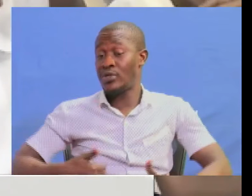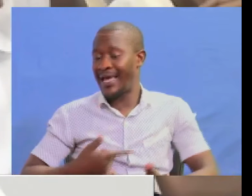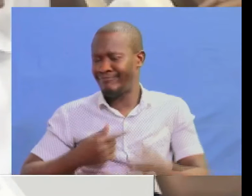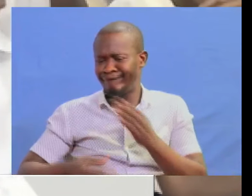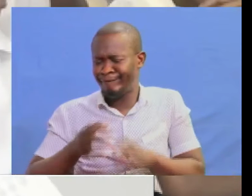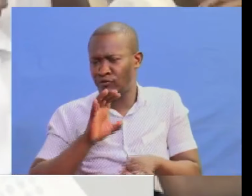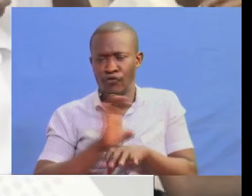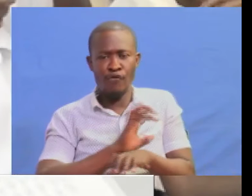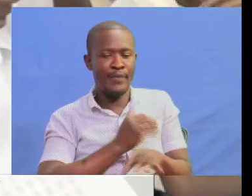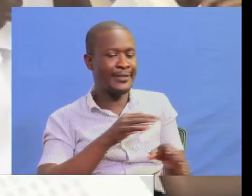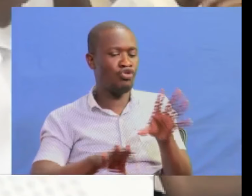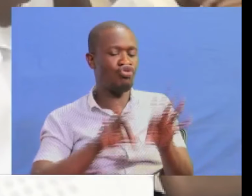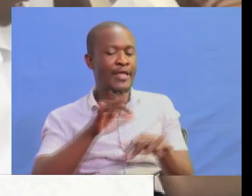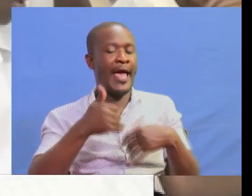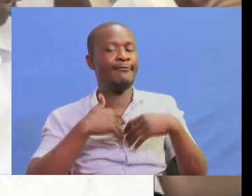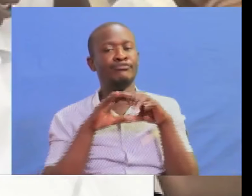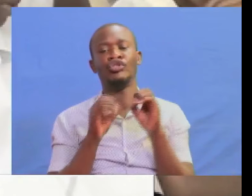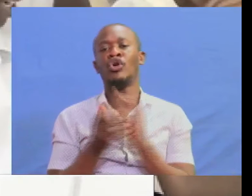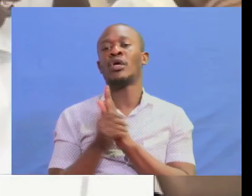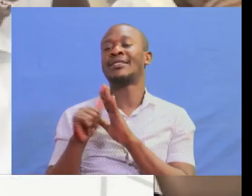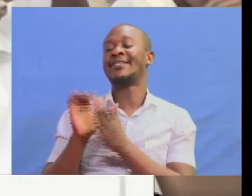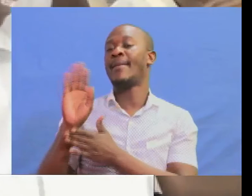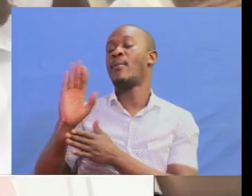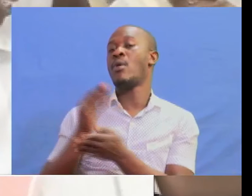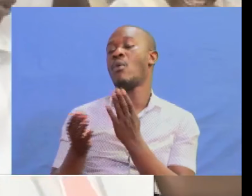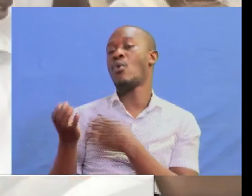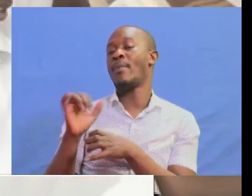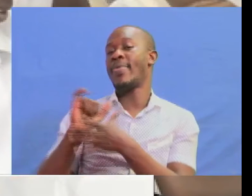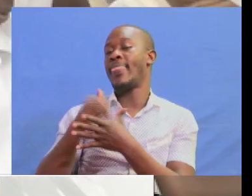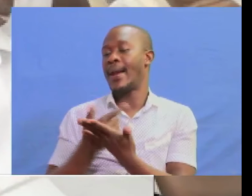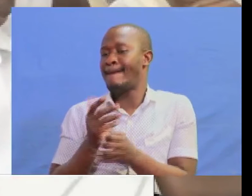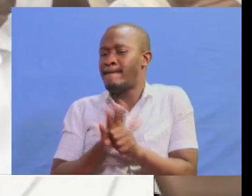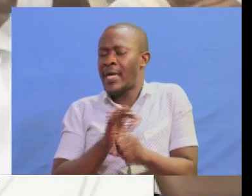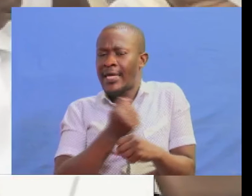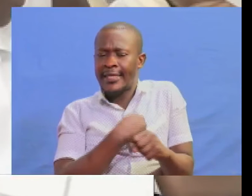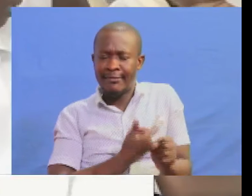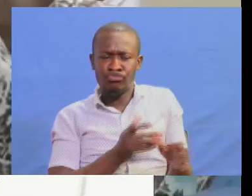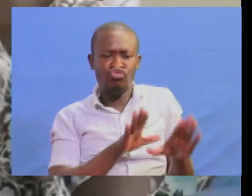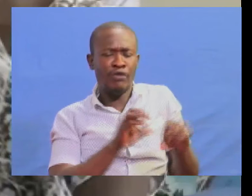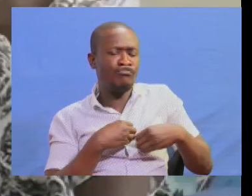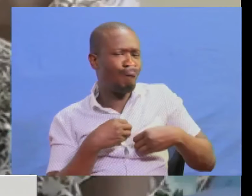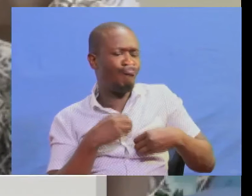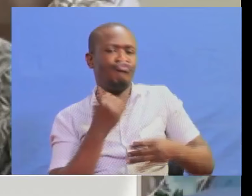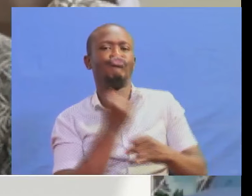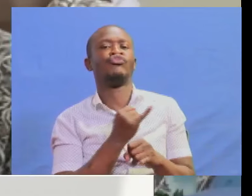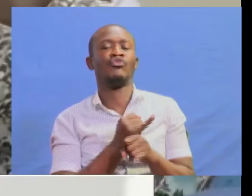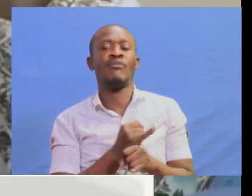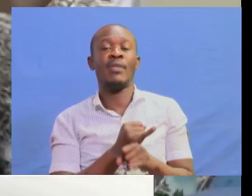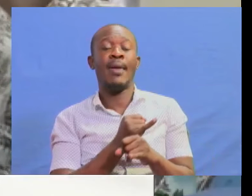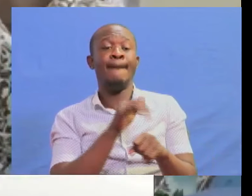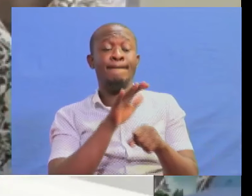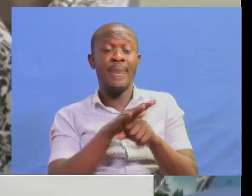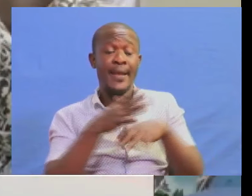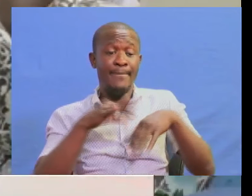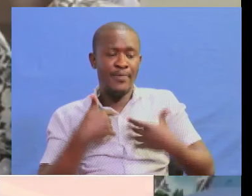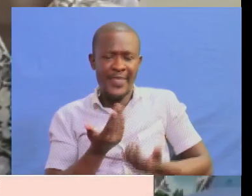career choices and lack skills in the blue economy and maritime, thus forcing them to remain jobless. Baadhi ya watu ambao ni